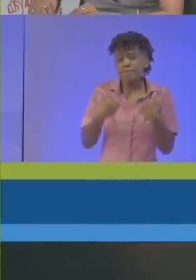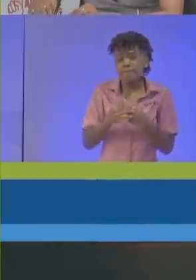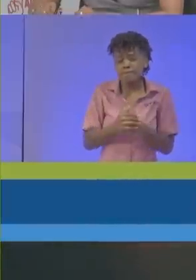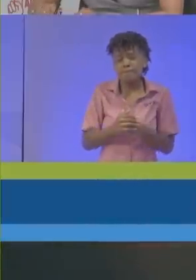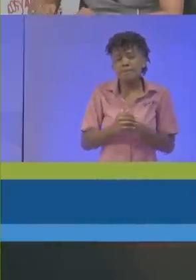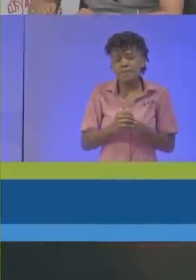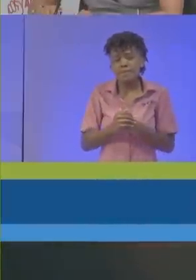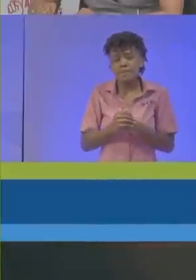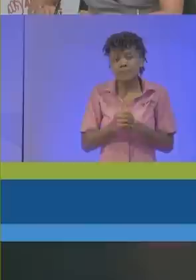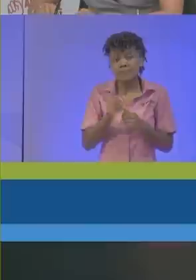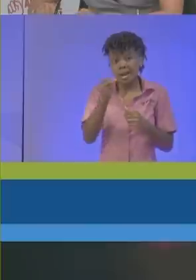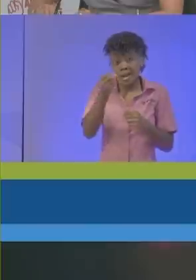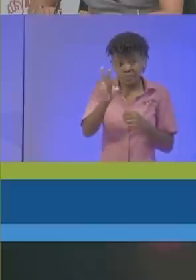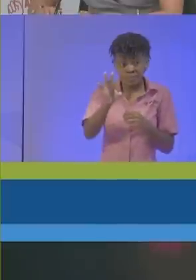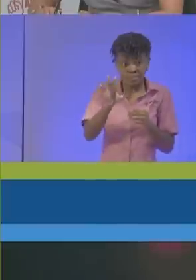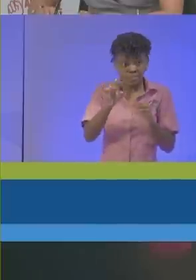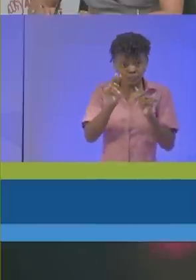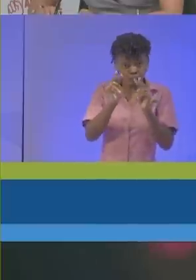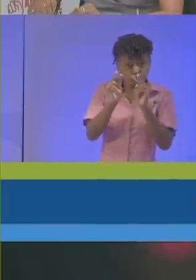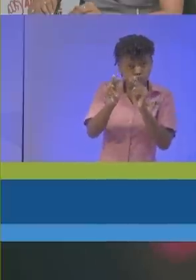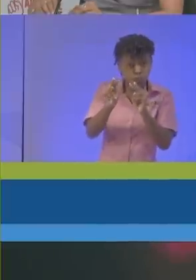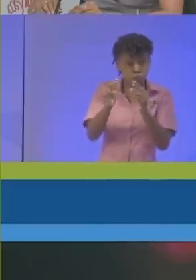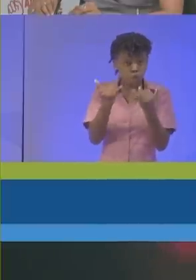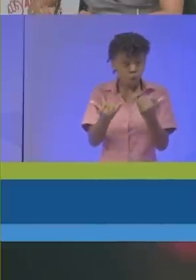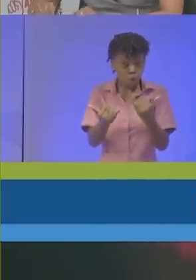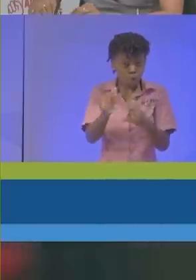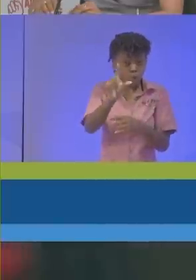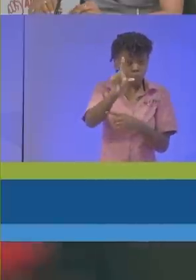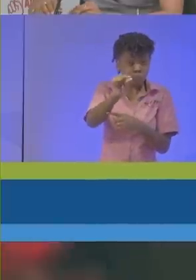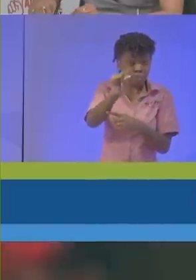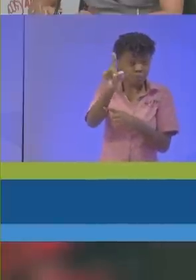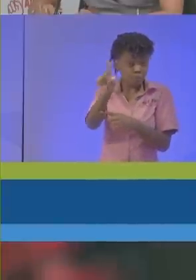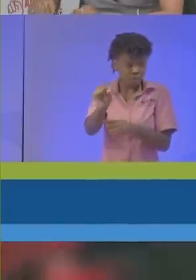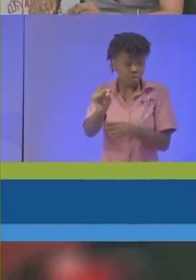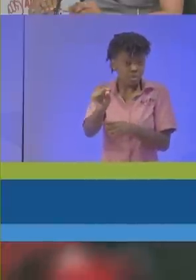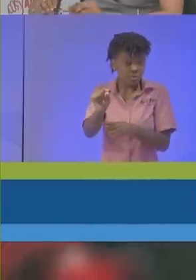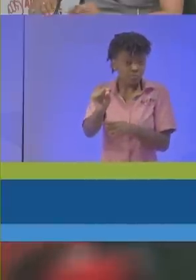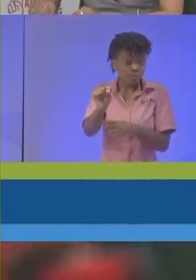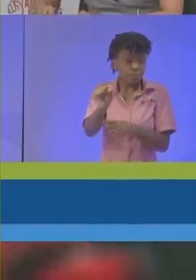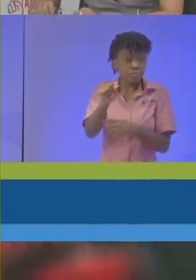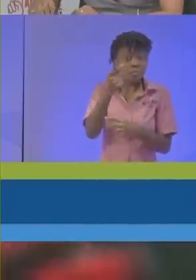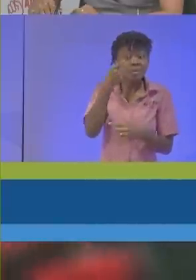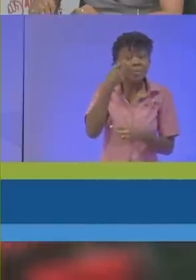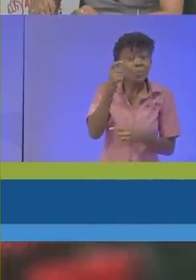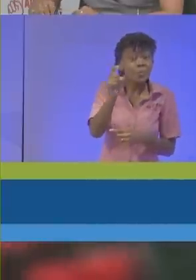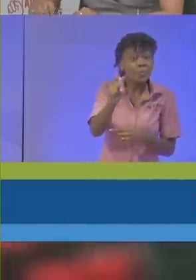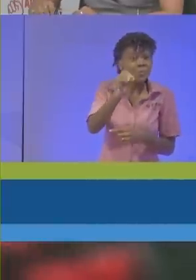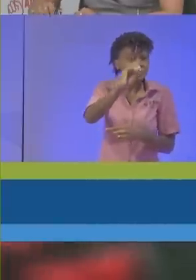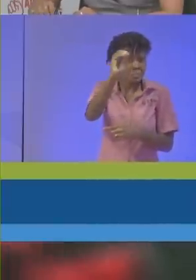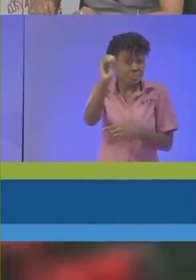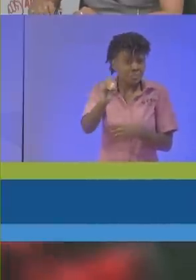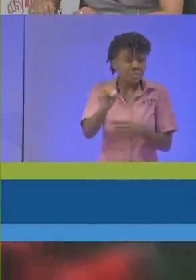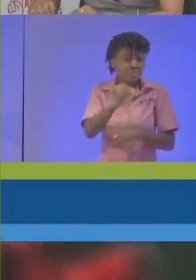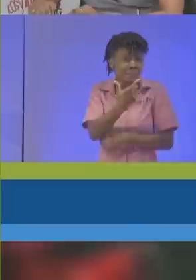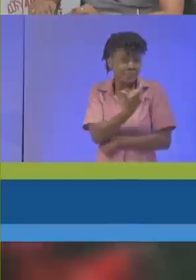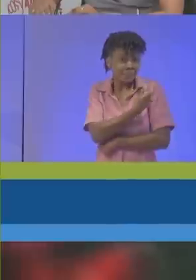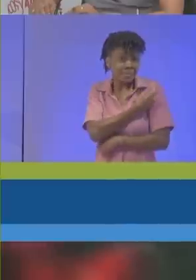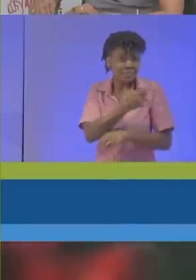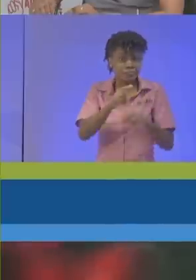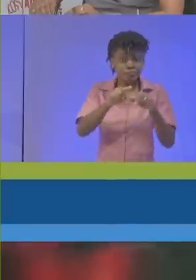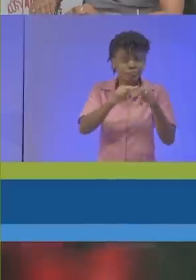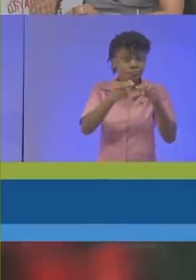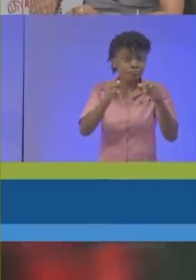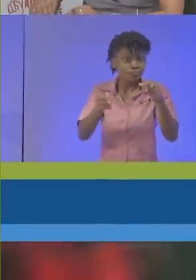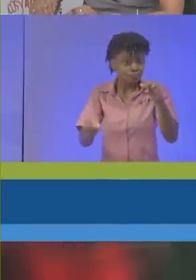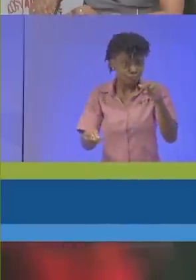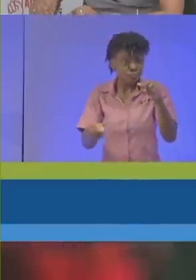now closely at 2021, we can see that our percentage have dropped significantly. The